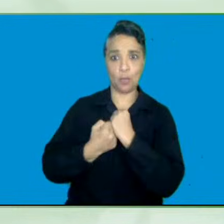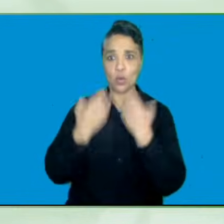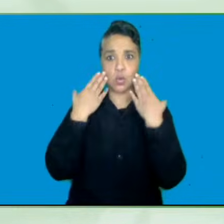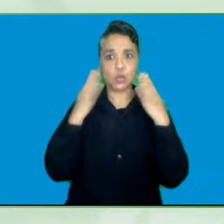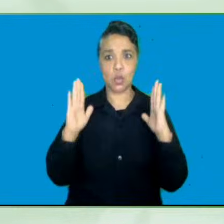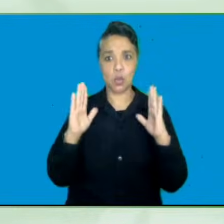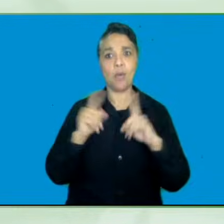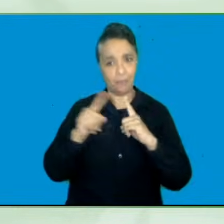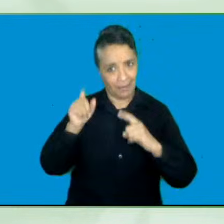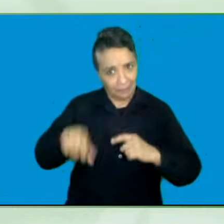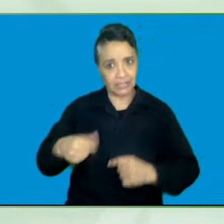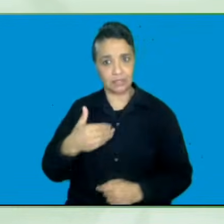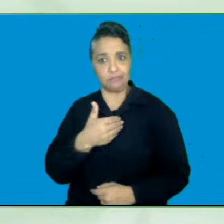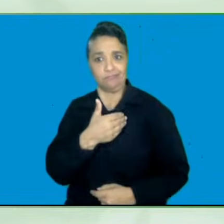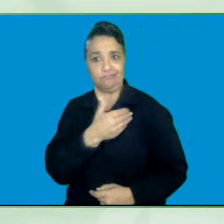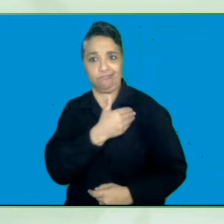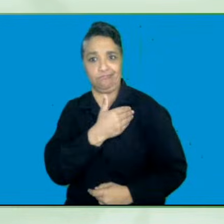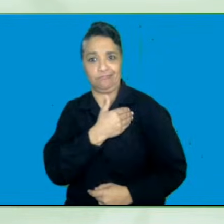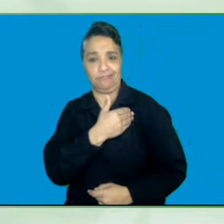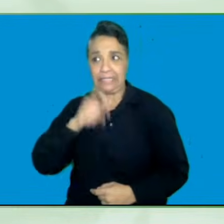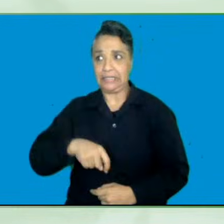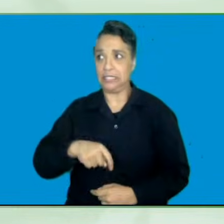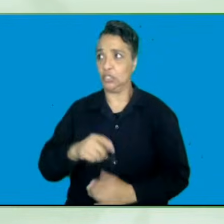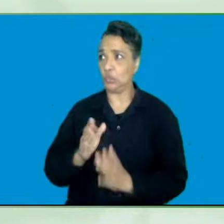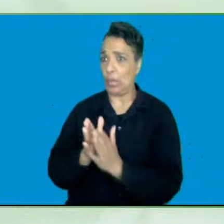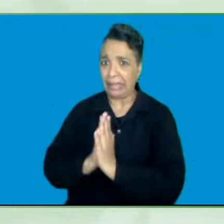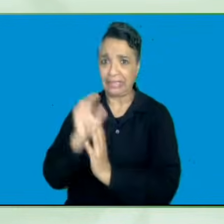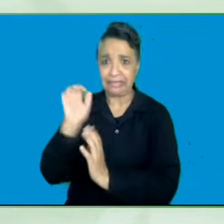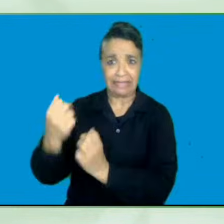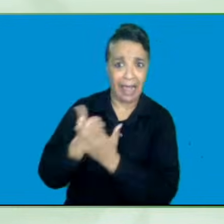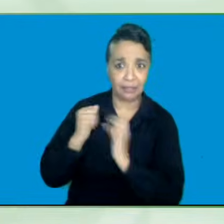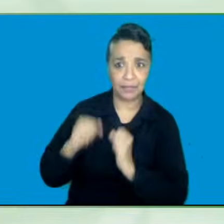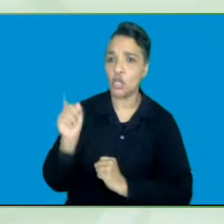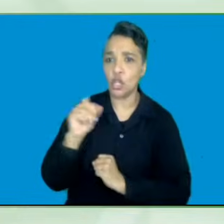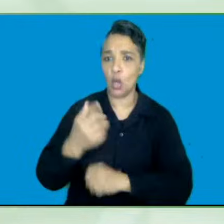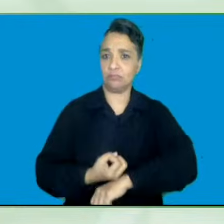to actively request it. And